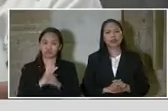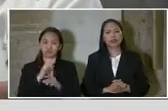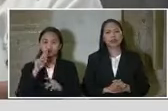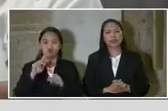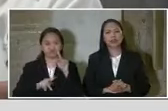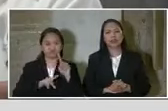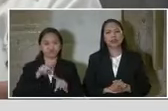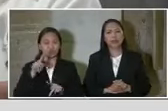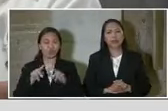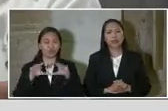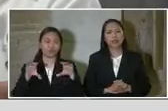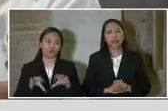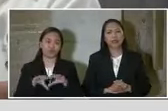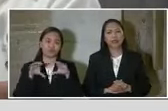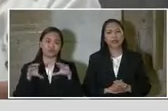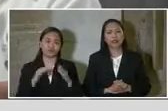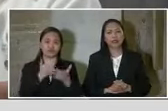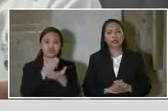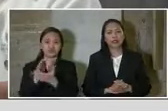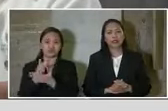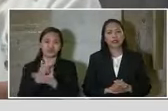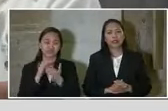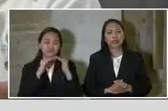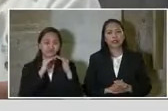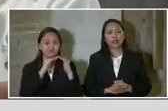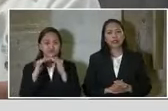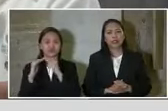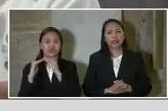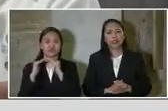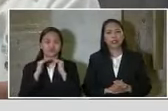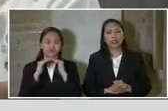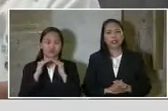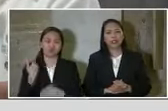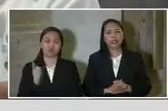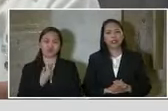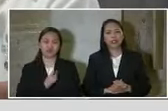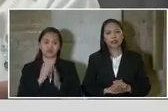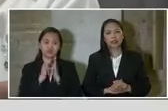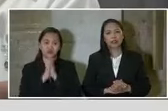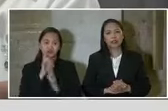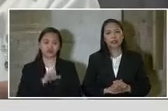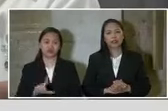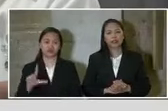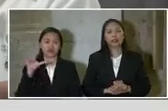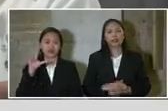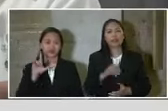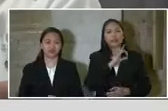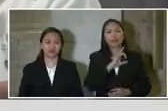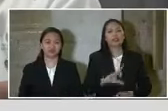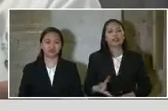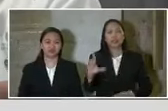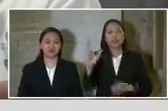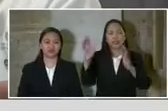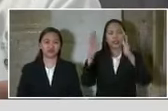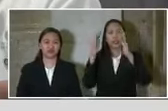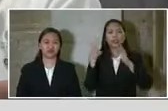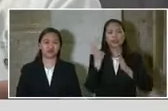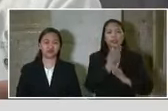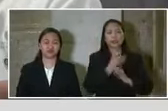work may be shared fairly, let us pray to the Lord. Lord, hear our